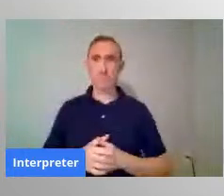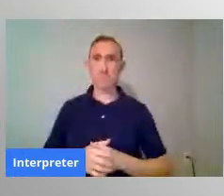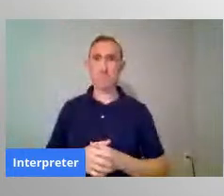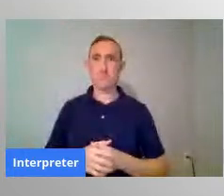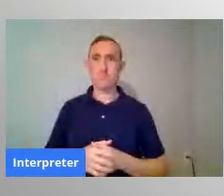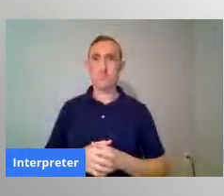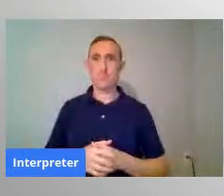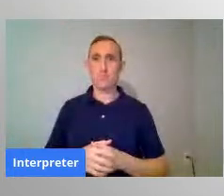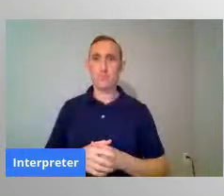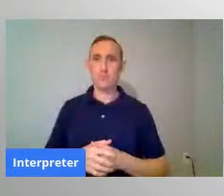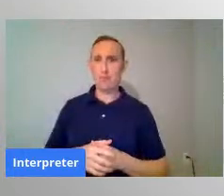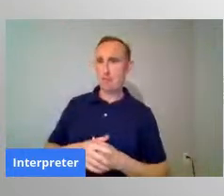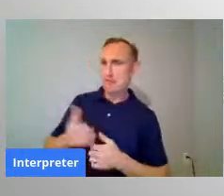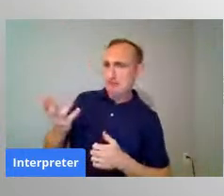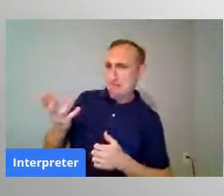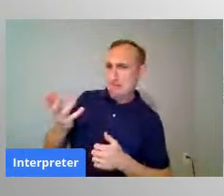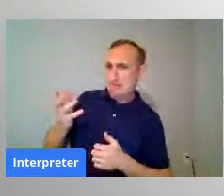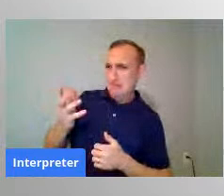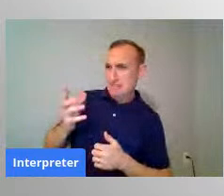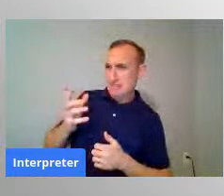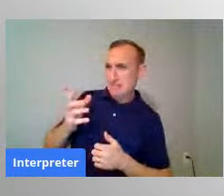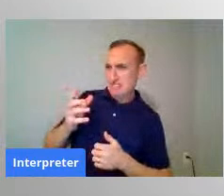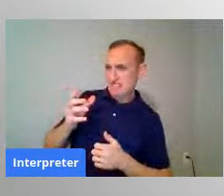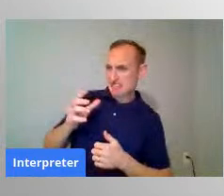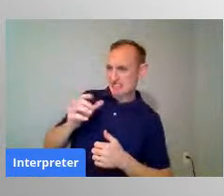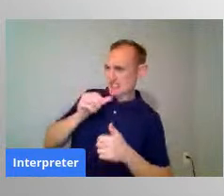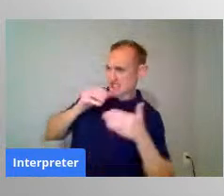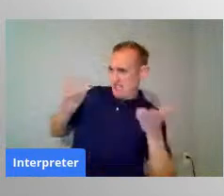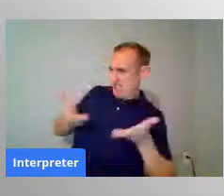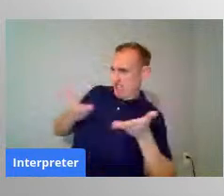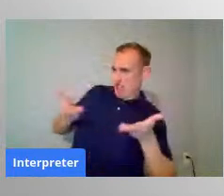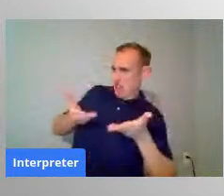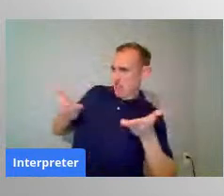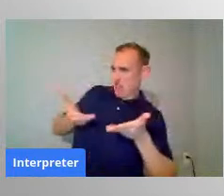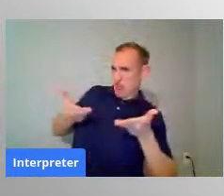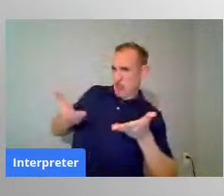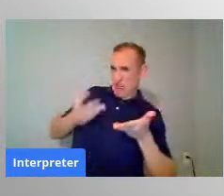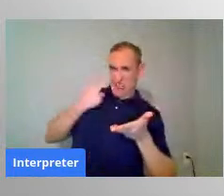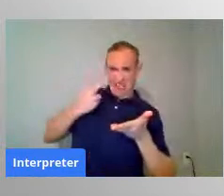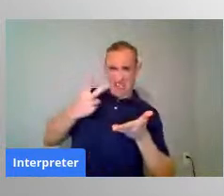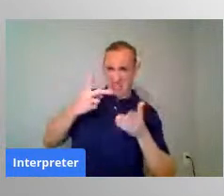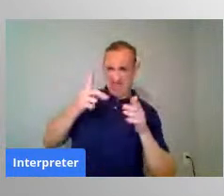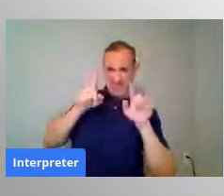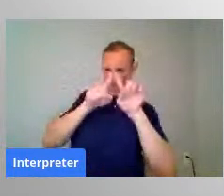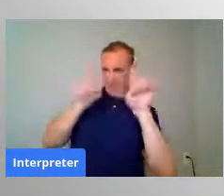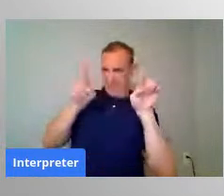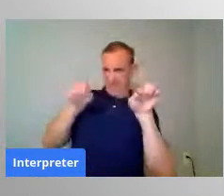Dr. Thomas, I don't see Mr. Schooneman on the call.